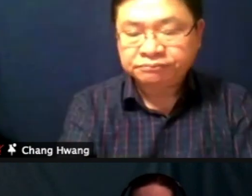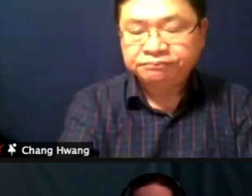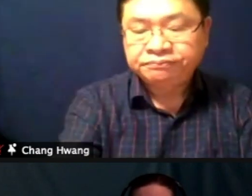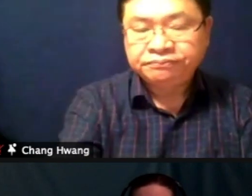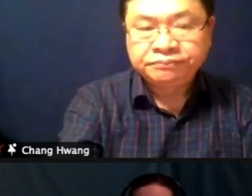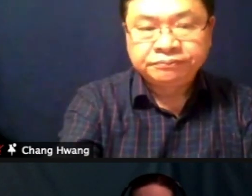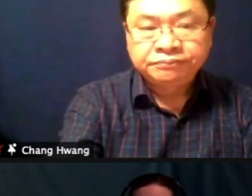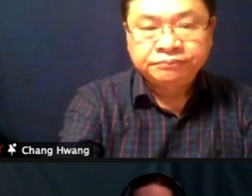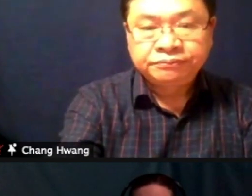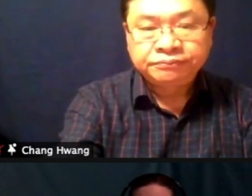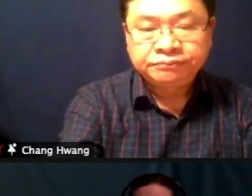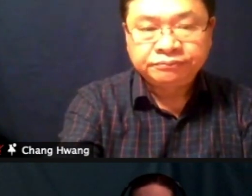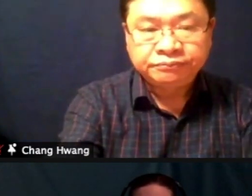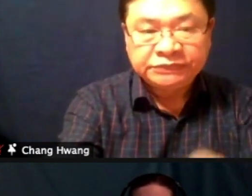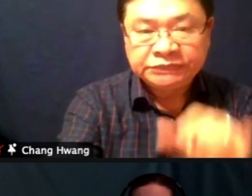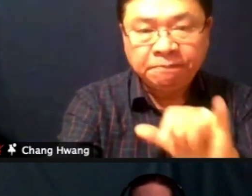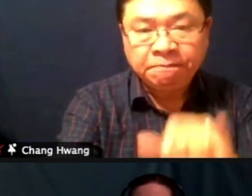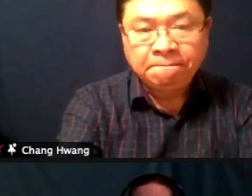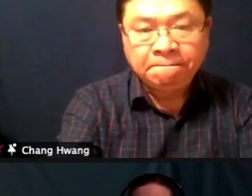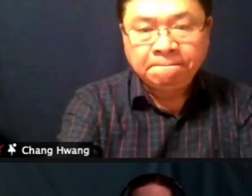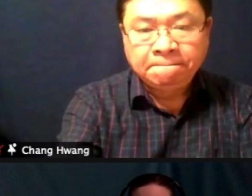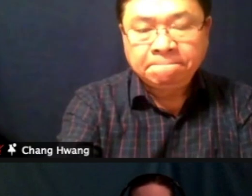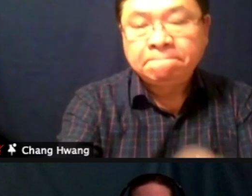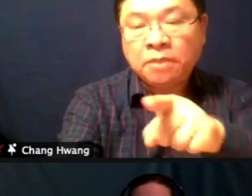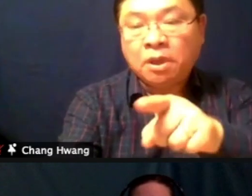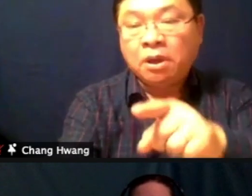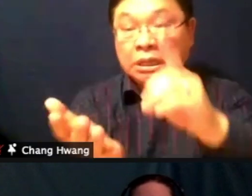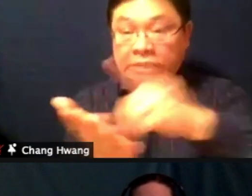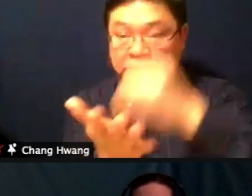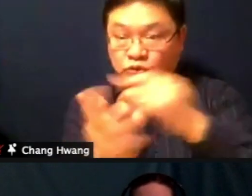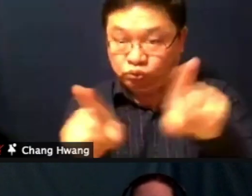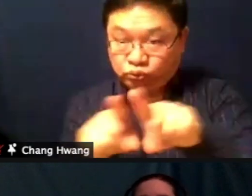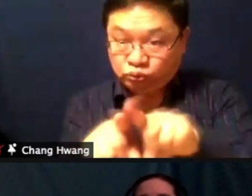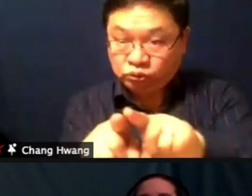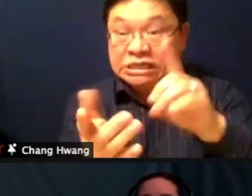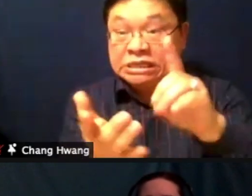translation forced by the government for the sake of writing and literacy of Korean language.